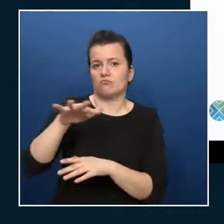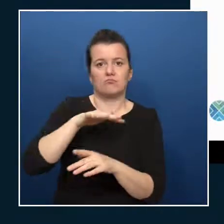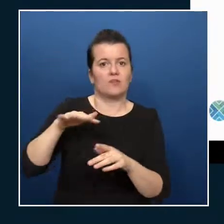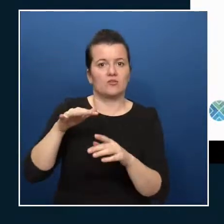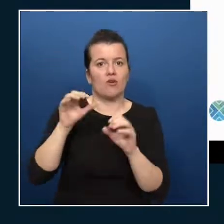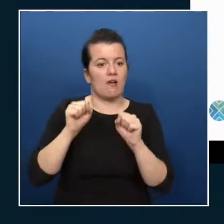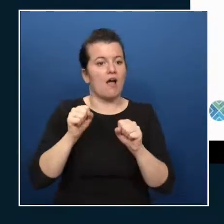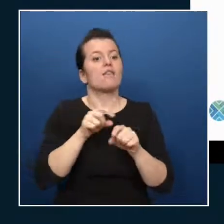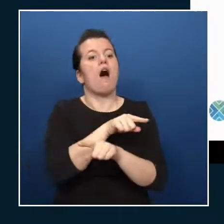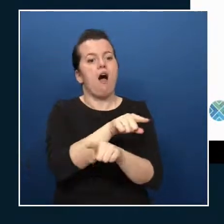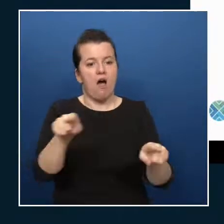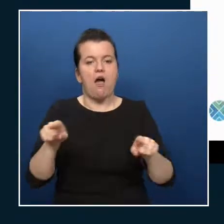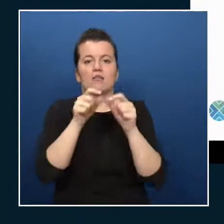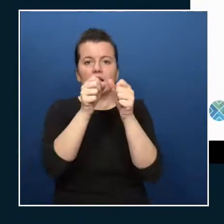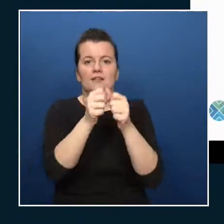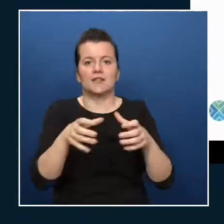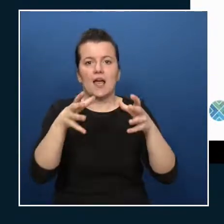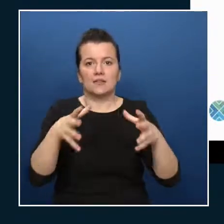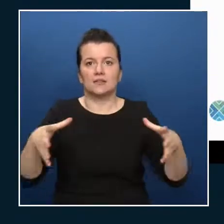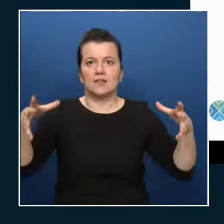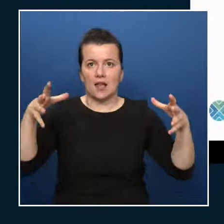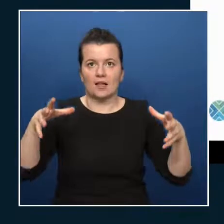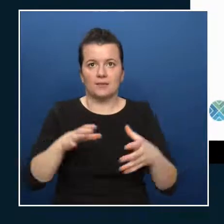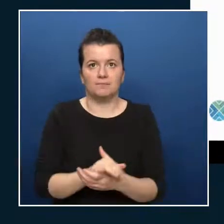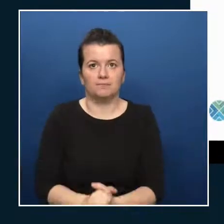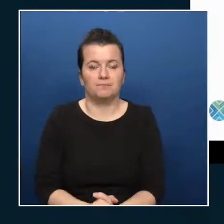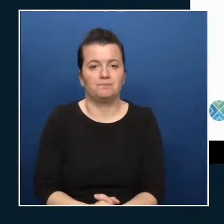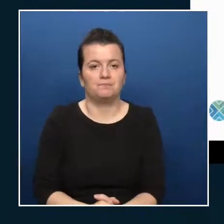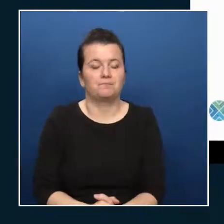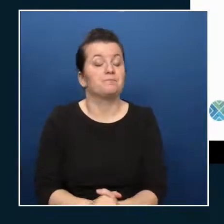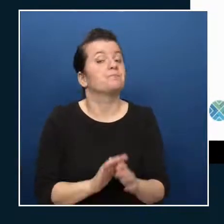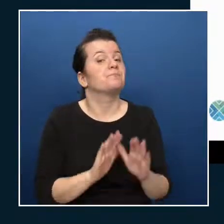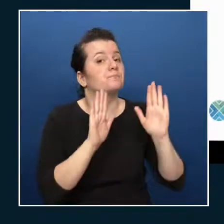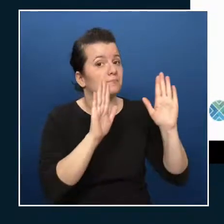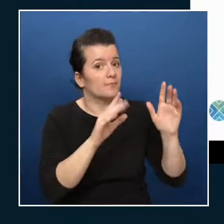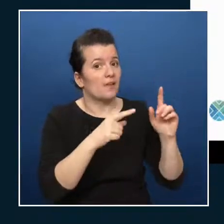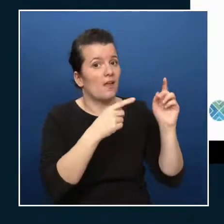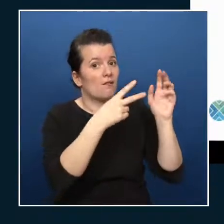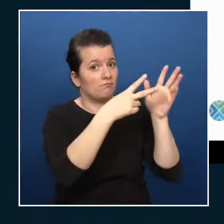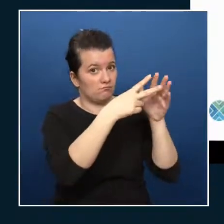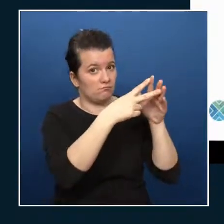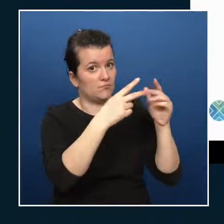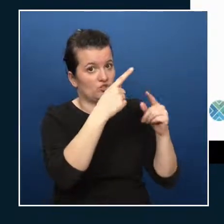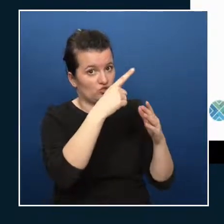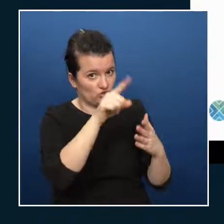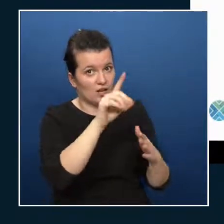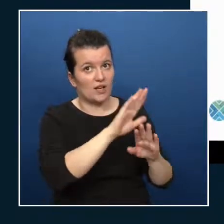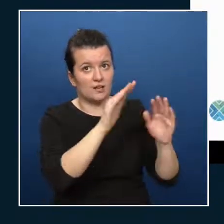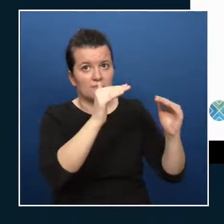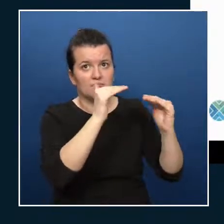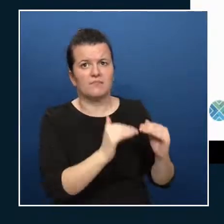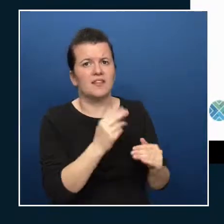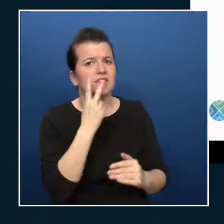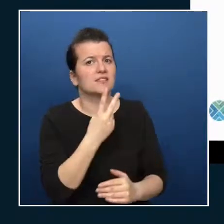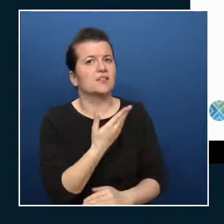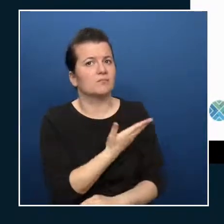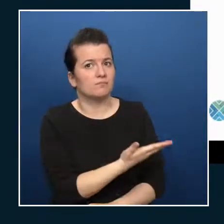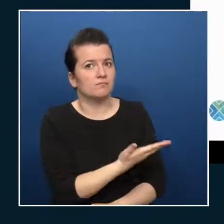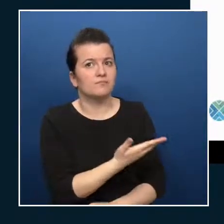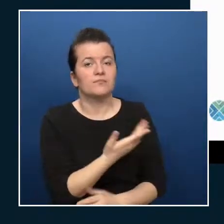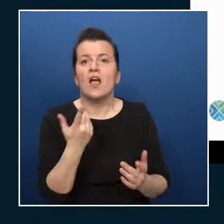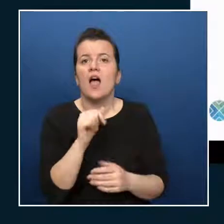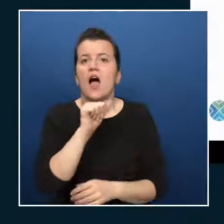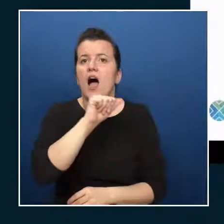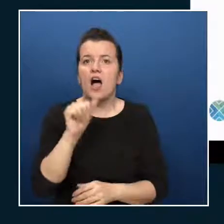So, and after landing zones, we're going to look at Azure Resource Manager, and specifically, what is it? Like